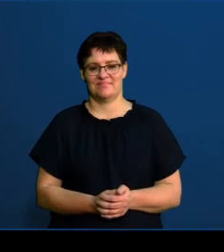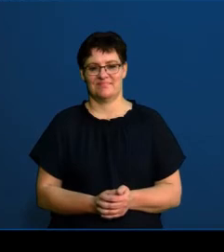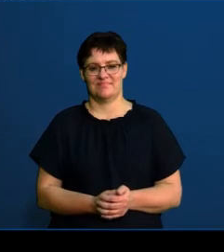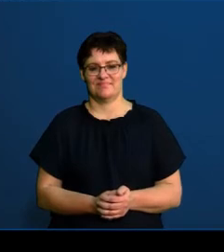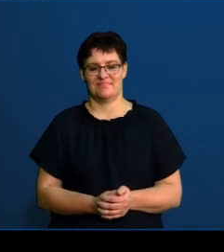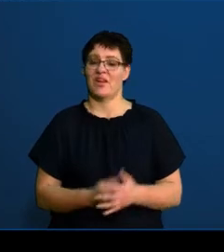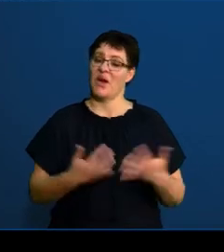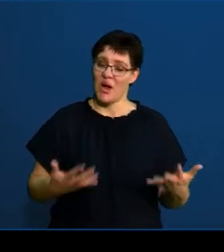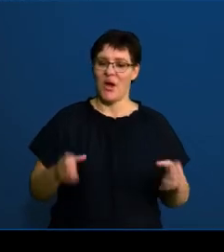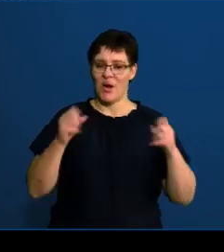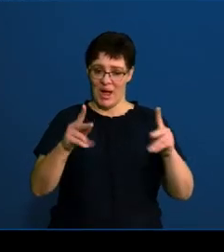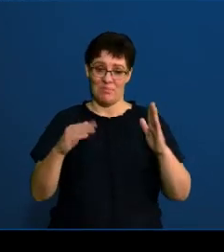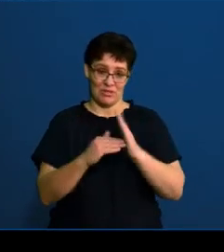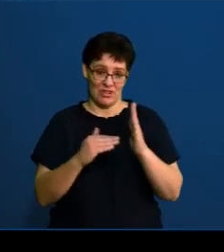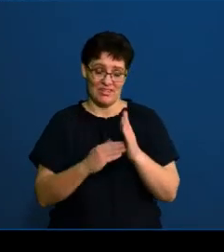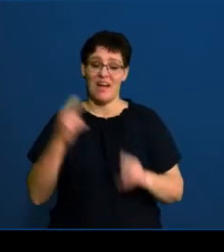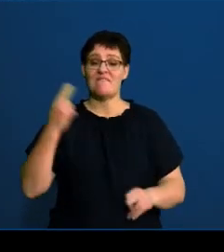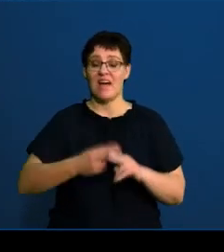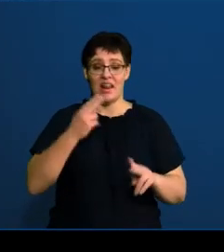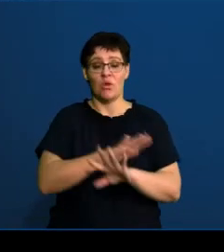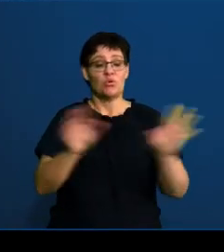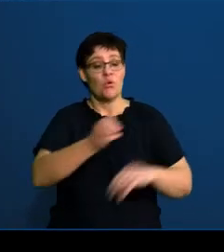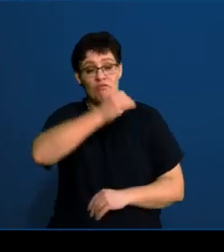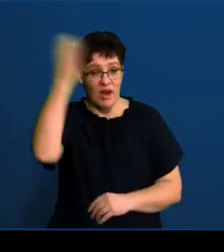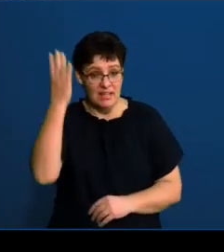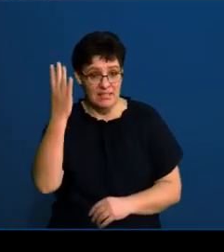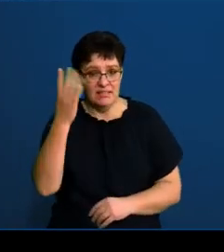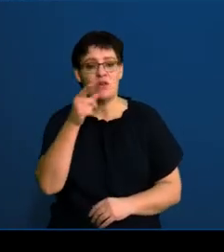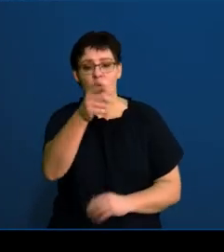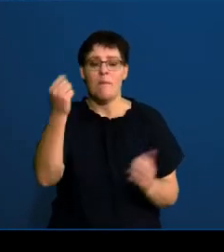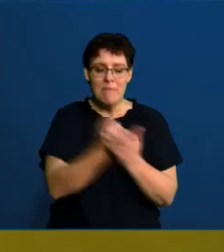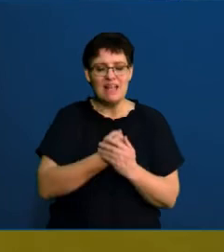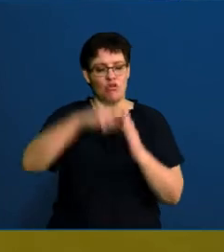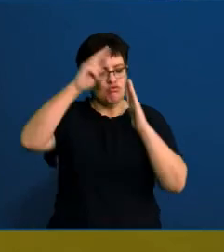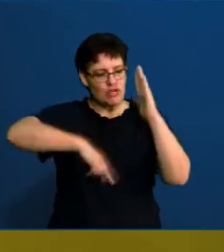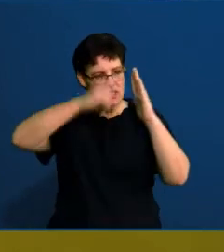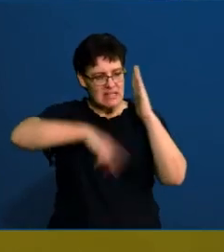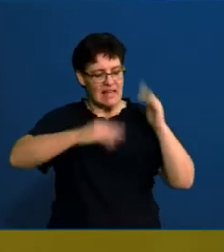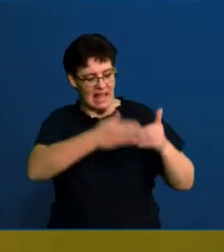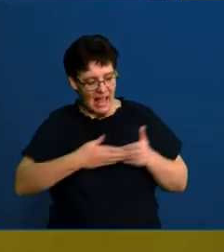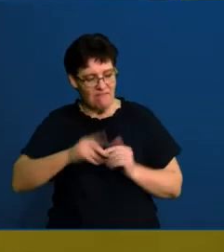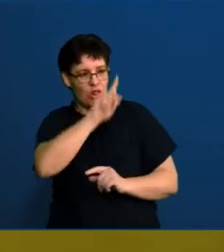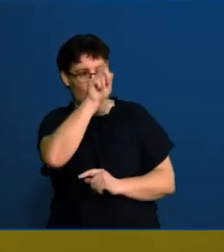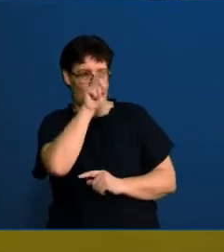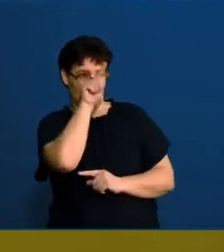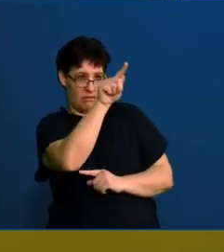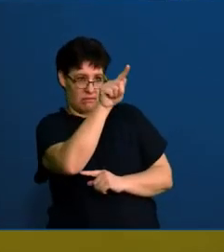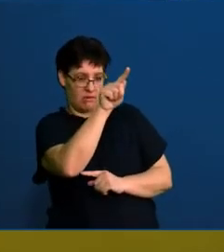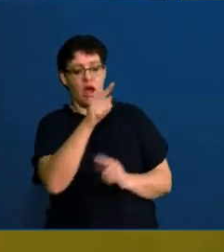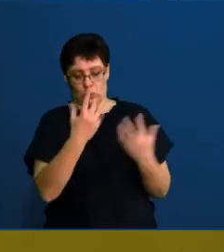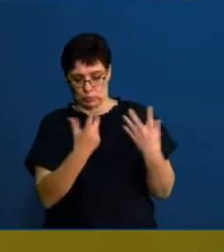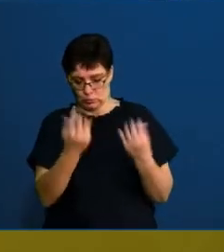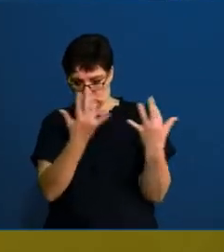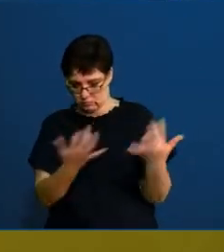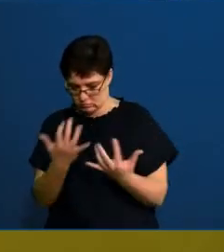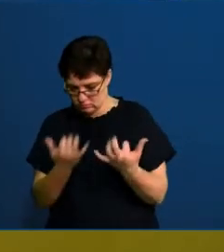All right, matrics, and finally, don't forget to read every question carefully. Read the question, do your calculations,